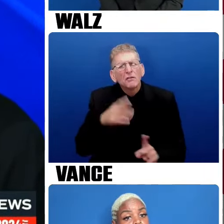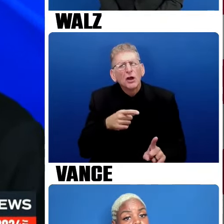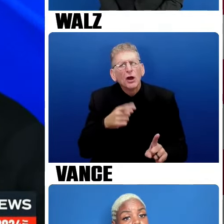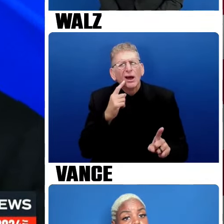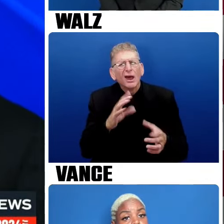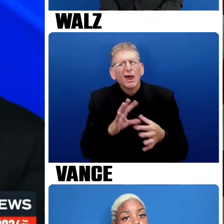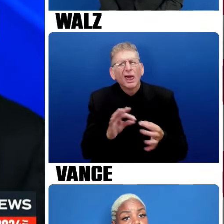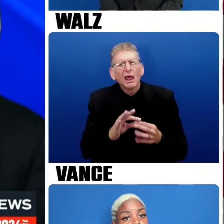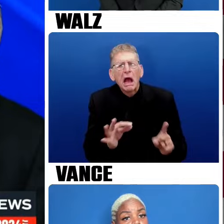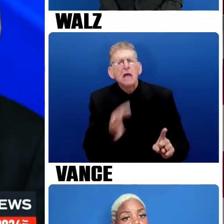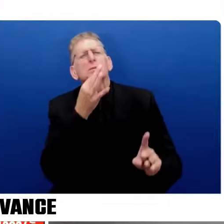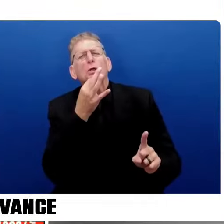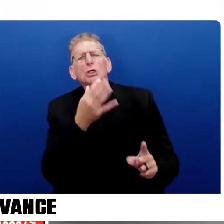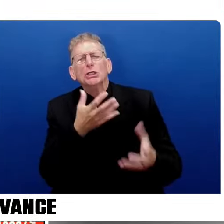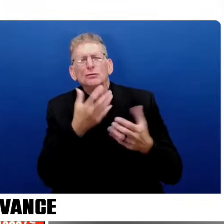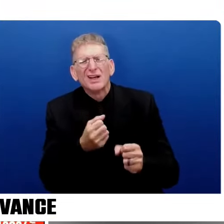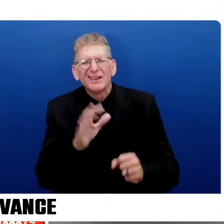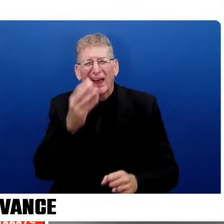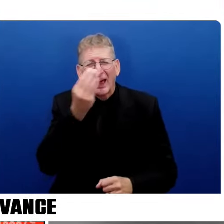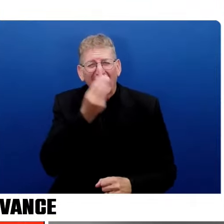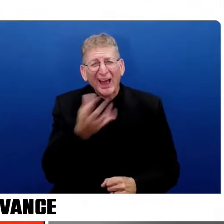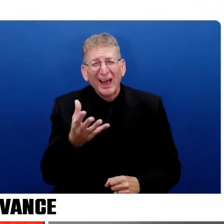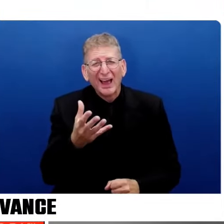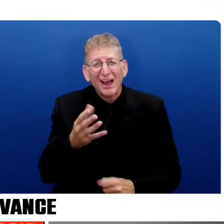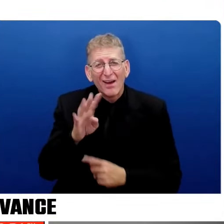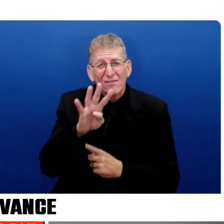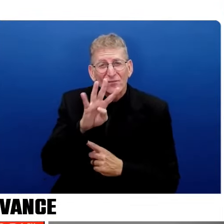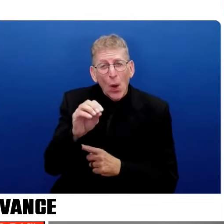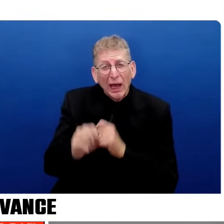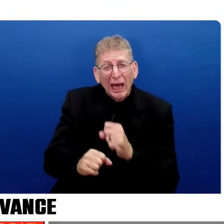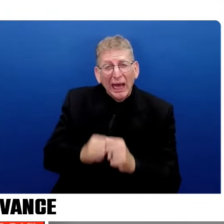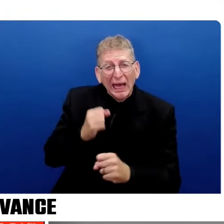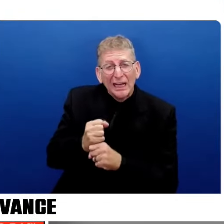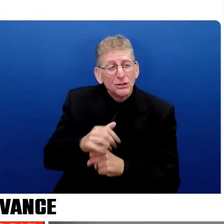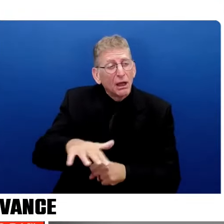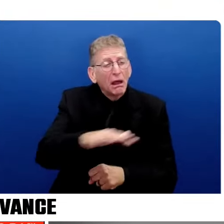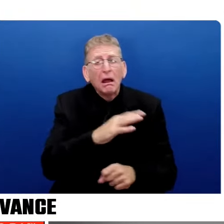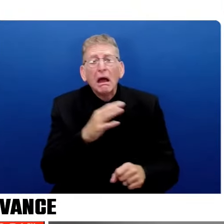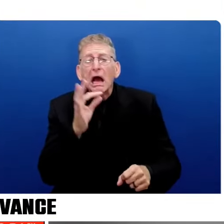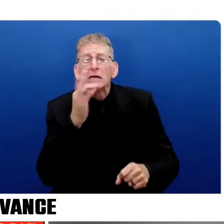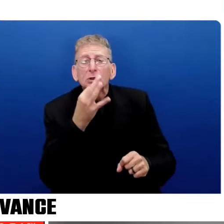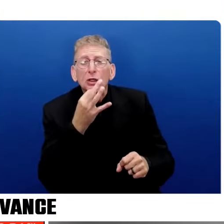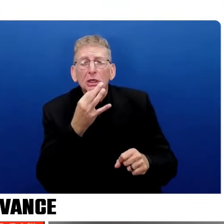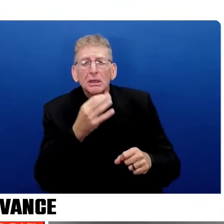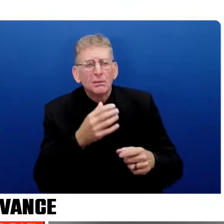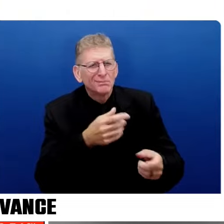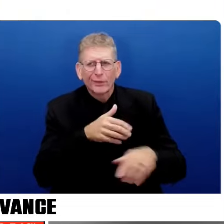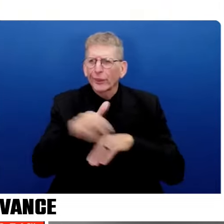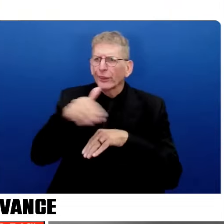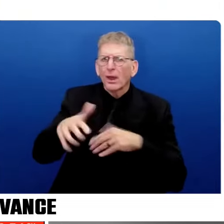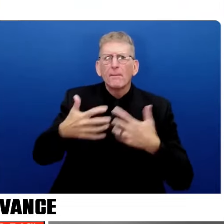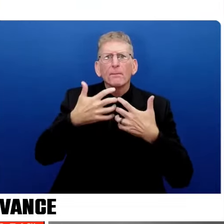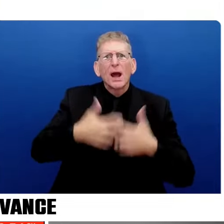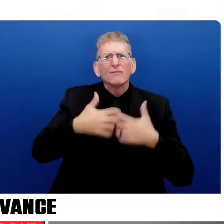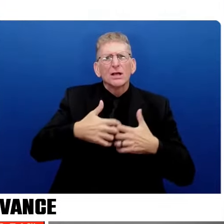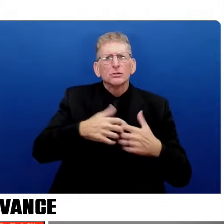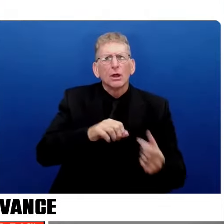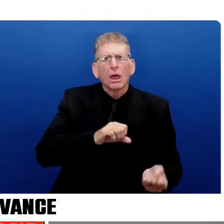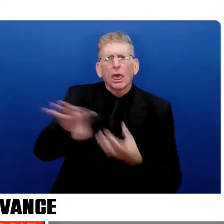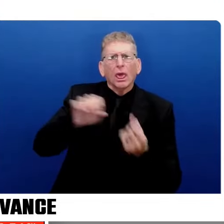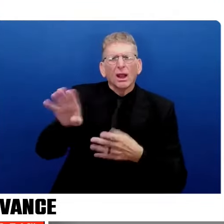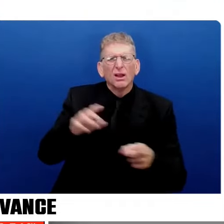our manufacturing base off to China, we'd get cheaper goods. They lied about that. They said if we shipped our industrial base off to other countries, to Mexico